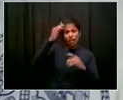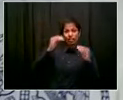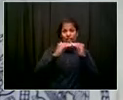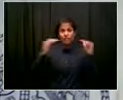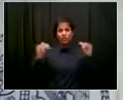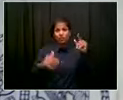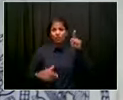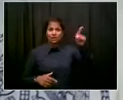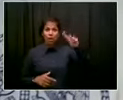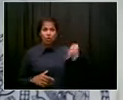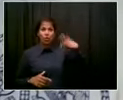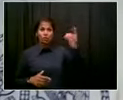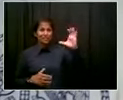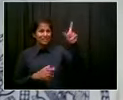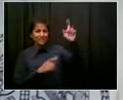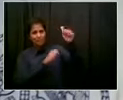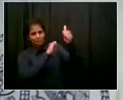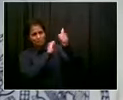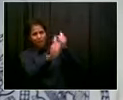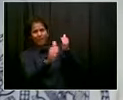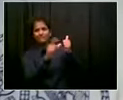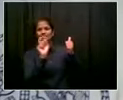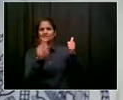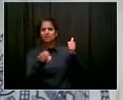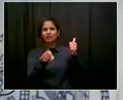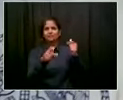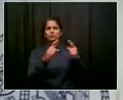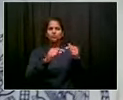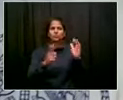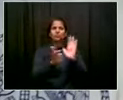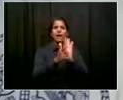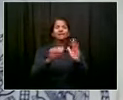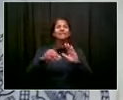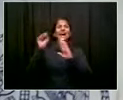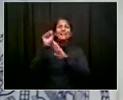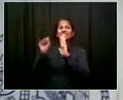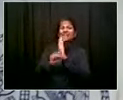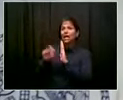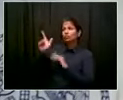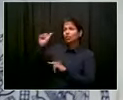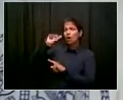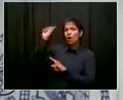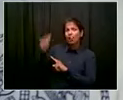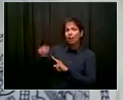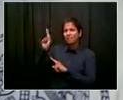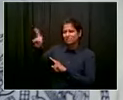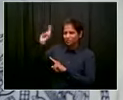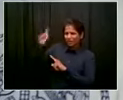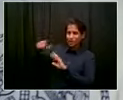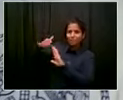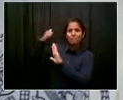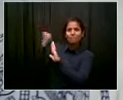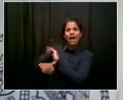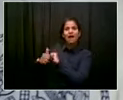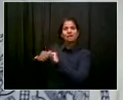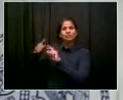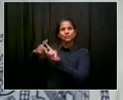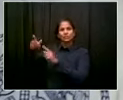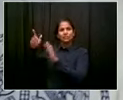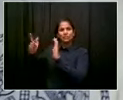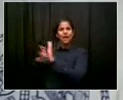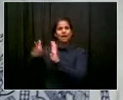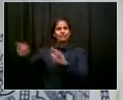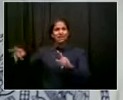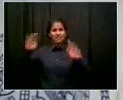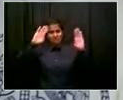we need this legislation in albany that could happen right now this week to help us address parolees coming back uh all of